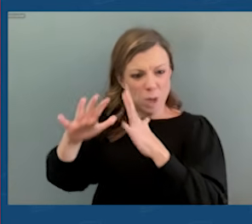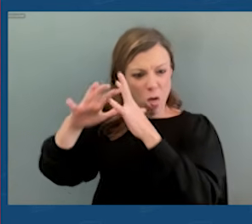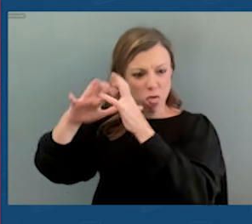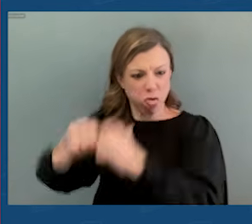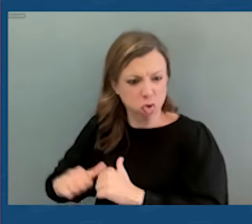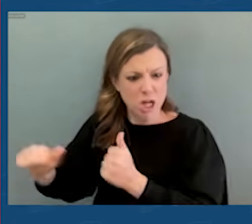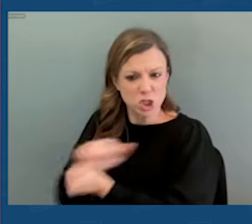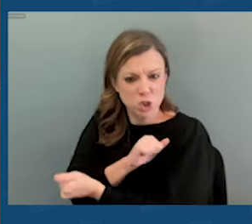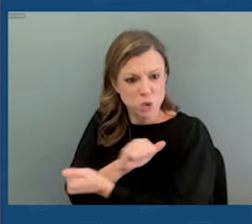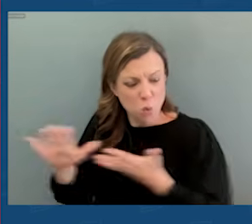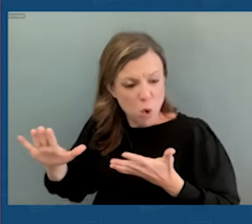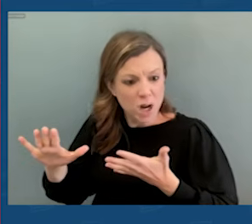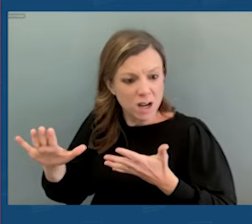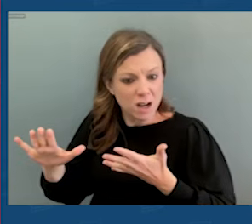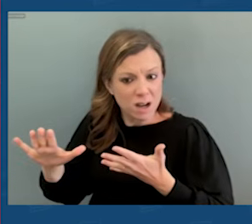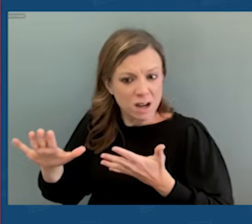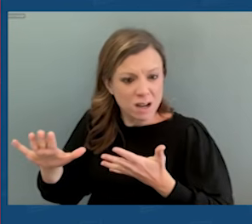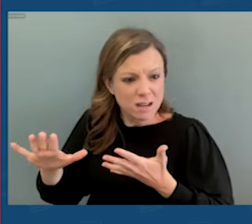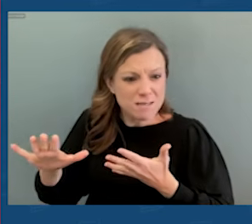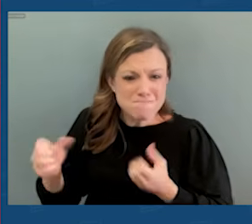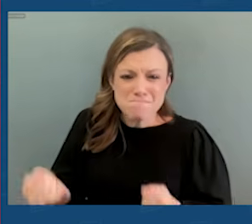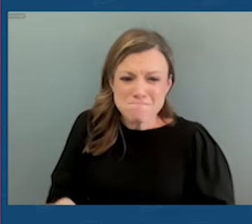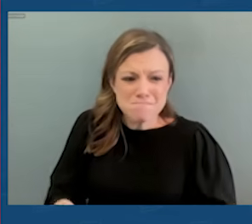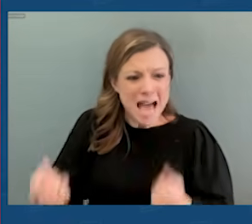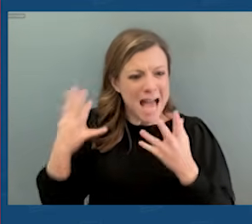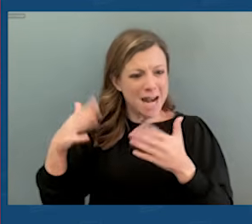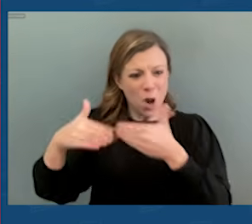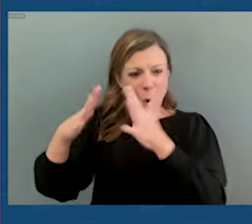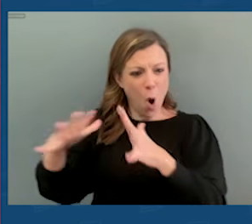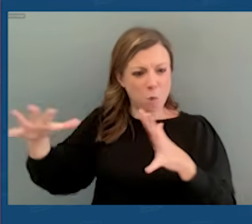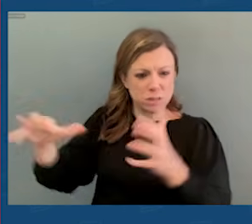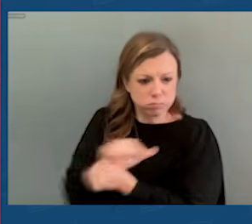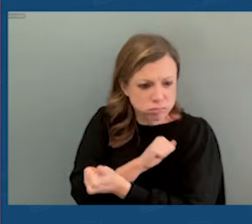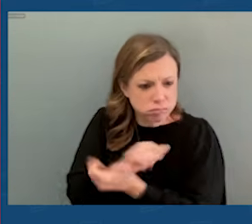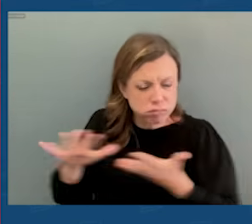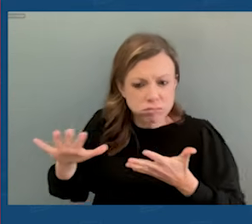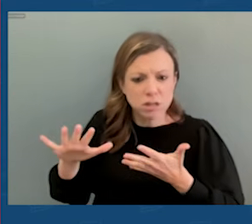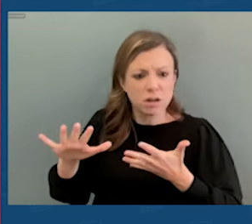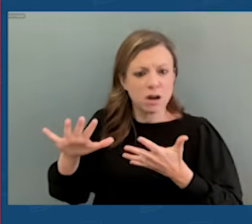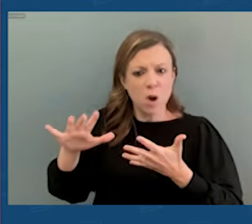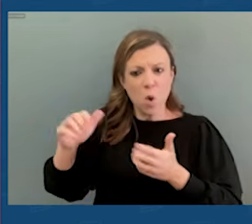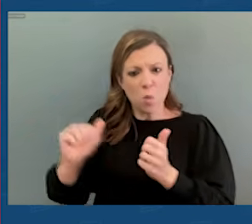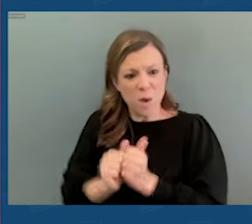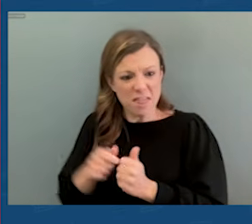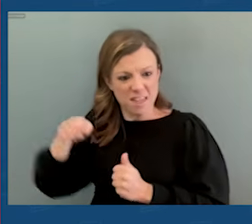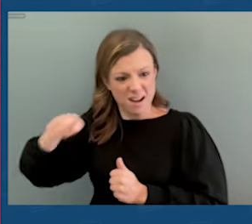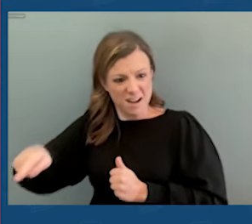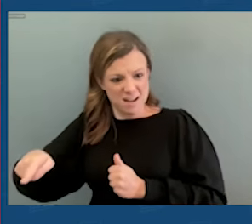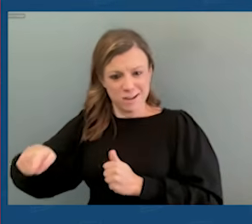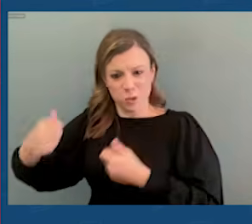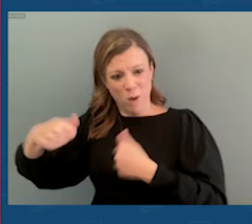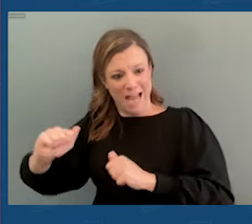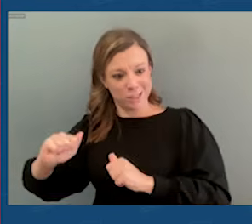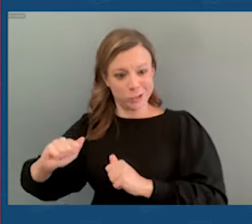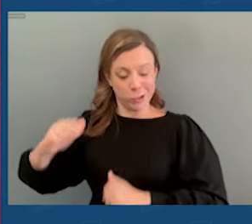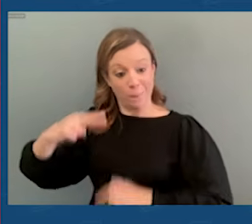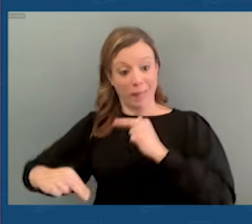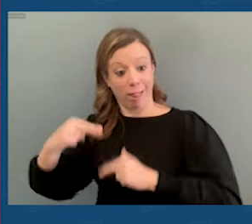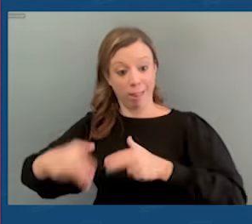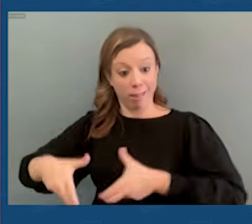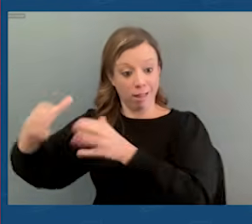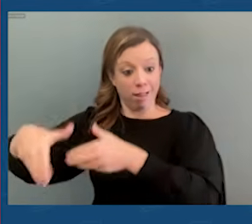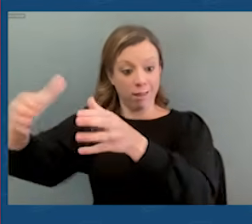Say that again. More than homes came down with those bulldozers and policies. Dreams were shattered along with the pathways to